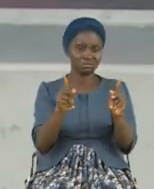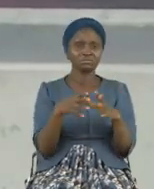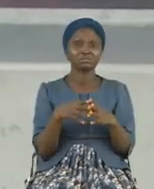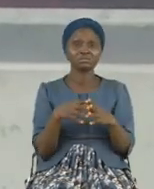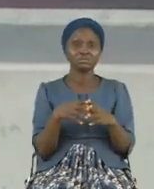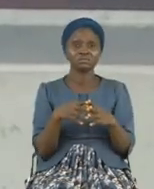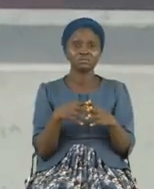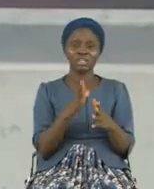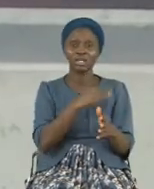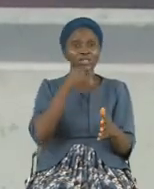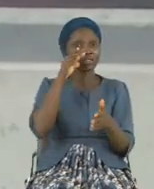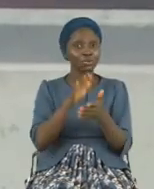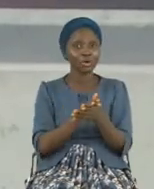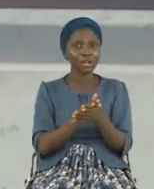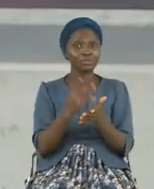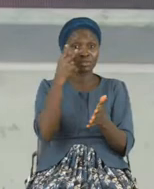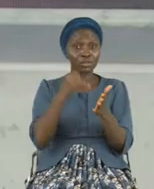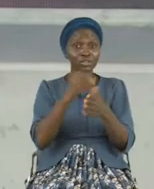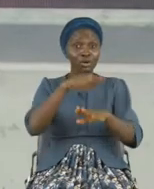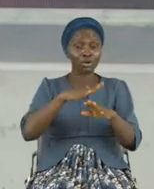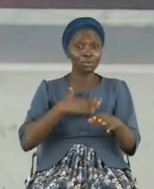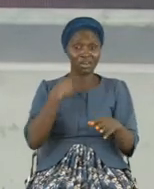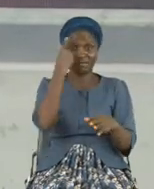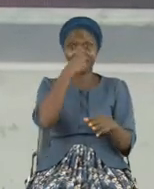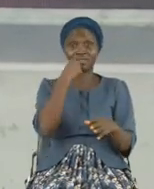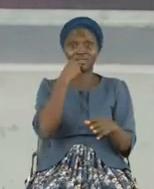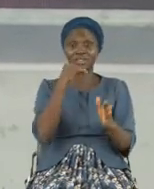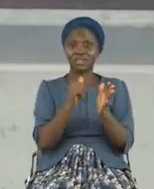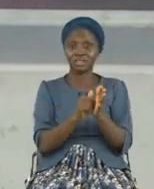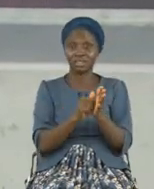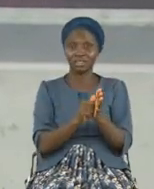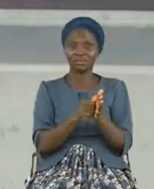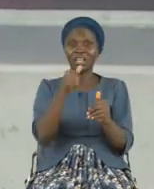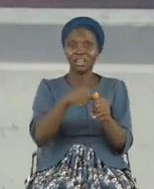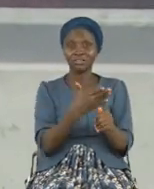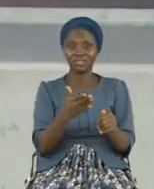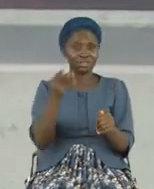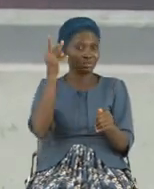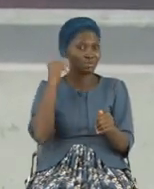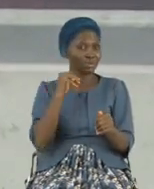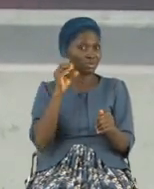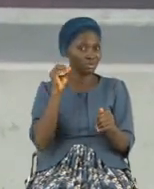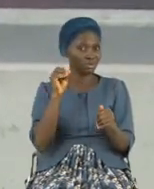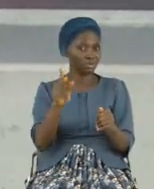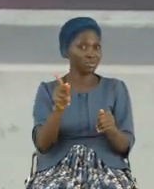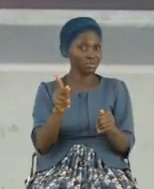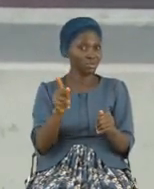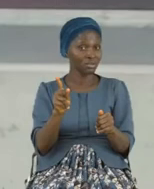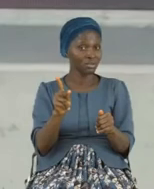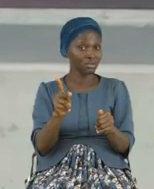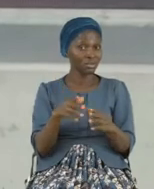And the wife saw it on my face that everything was all right. Do I believe